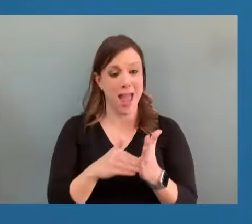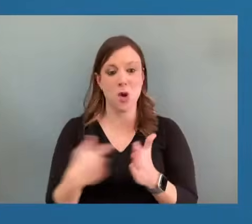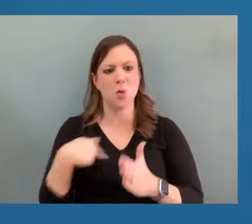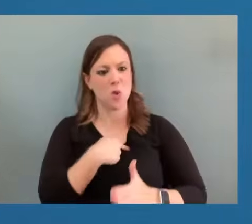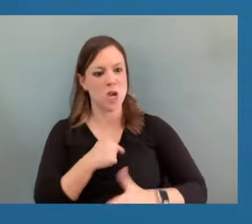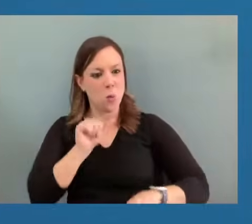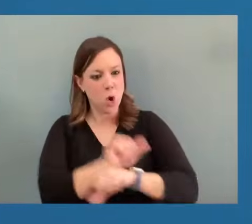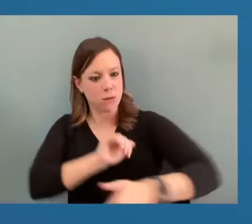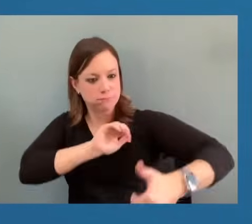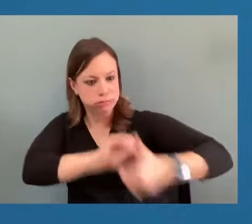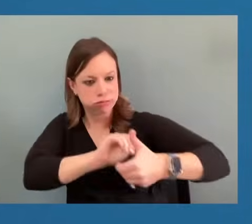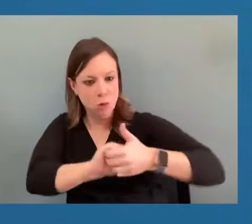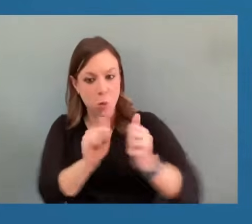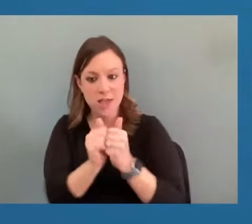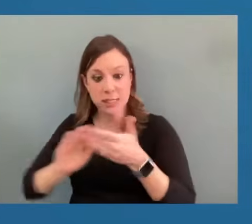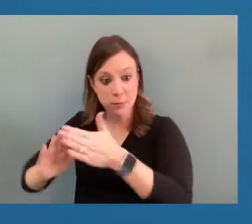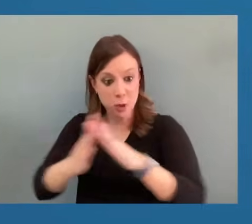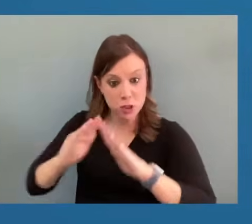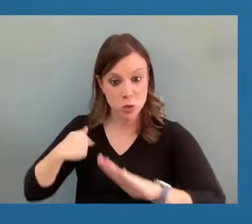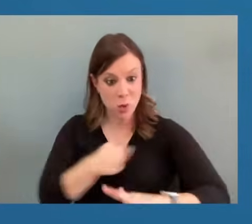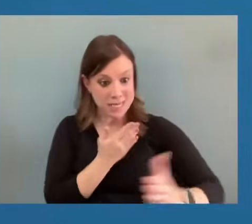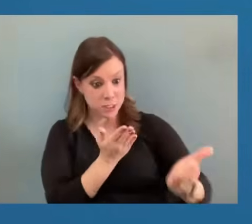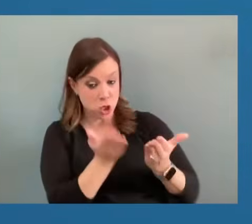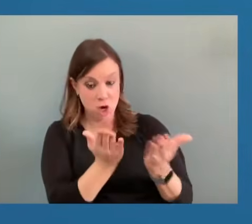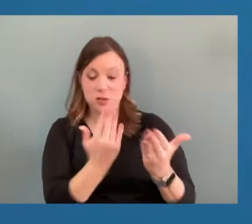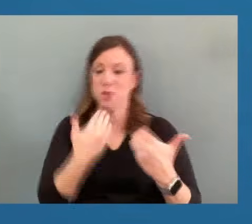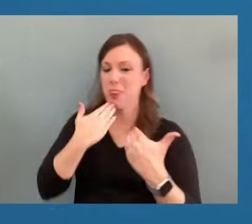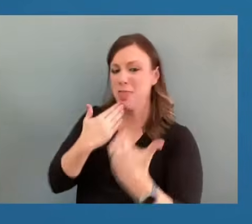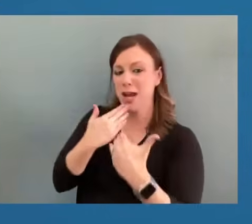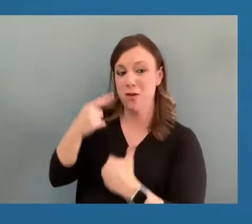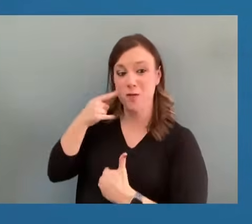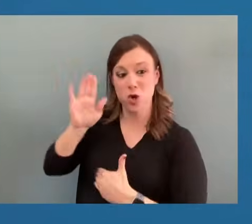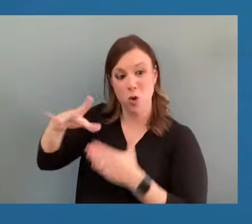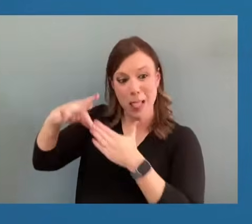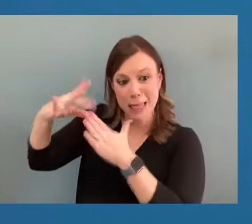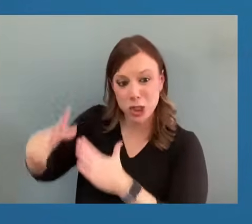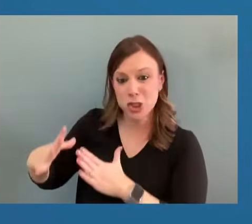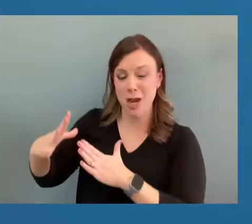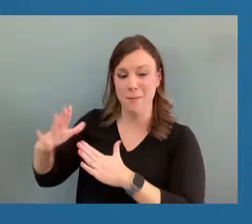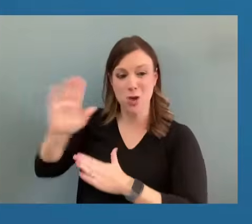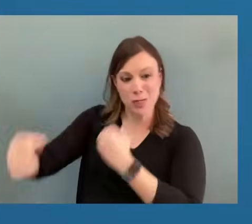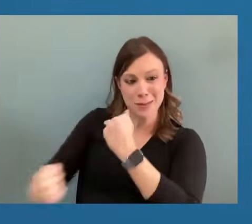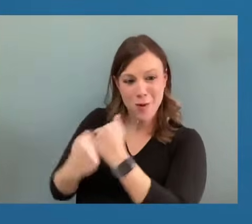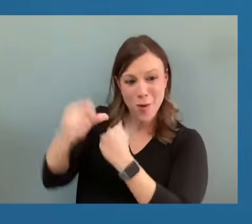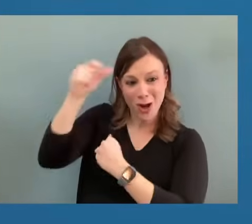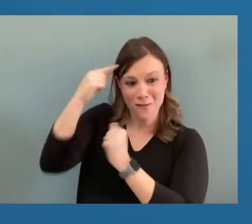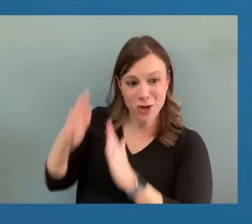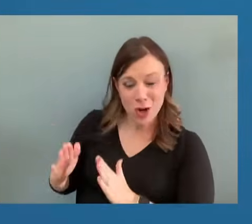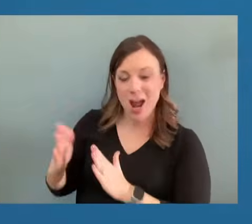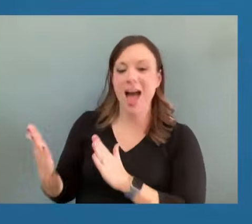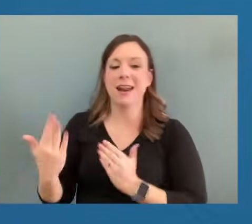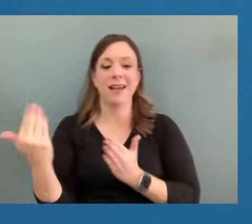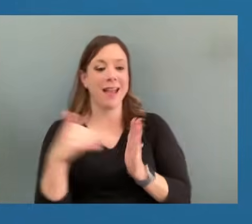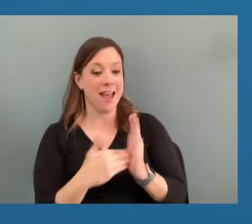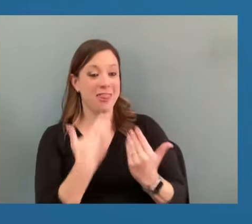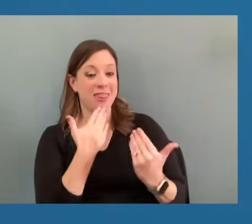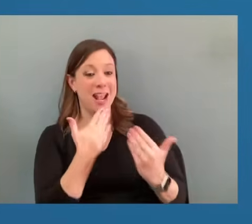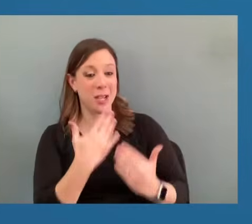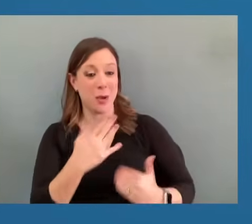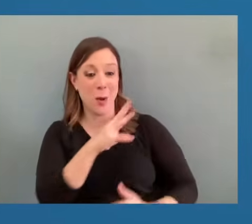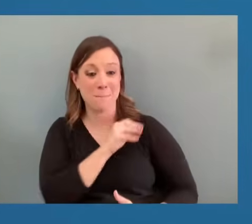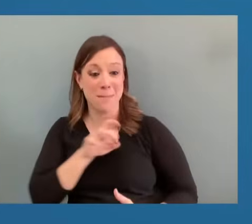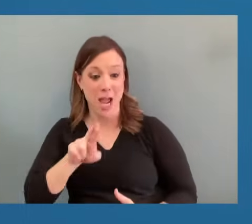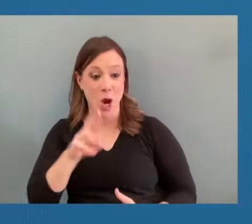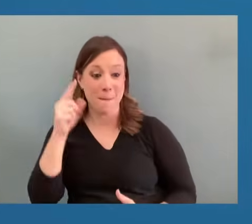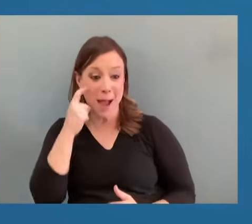progress. Thank you again, Governor, for the tremendous leadership and support. And thank you also to Mayor Mandami. As I said, what a thrill to be working